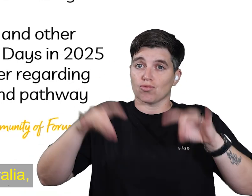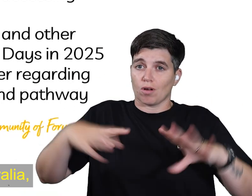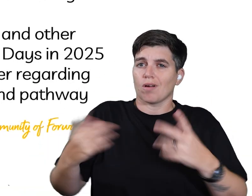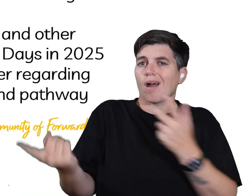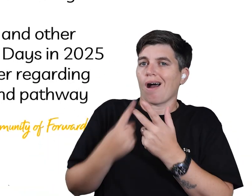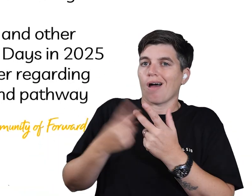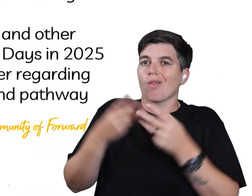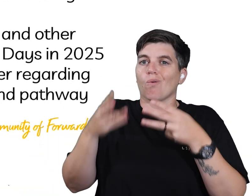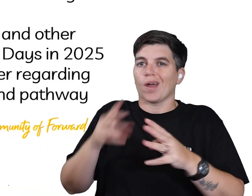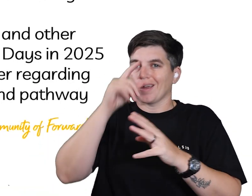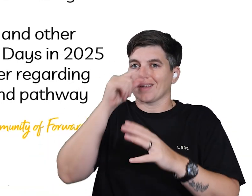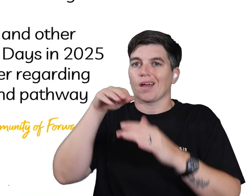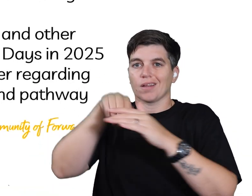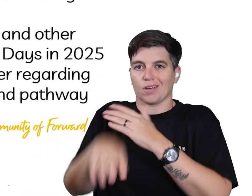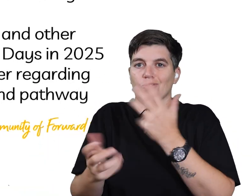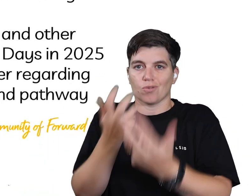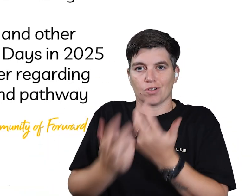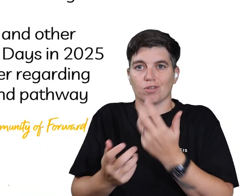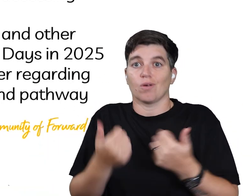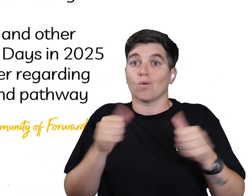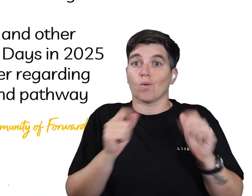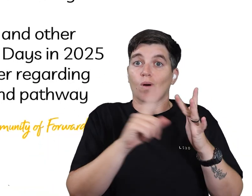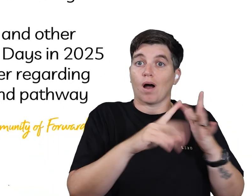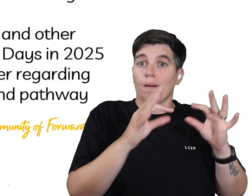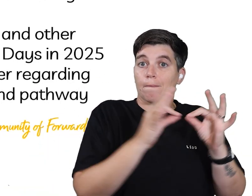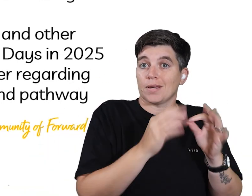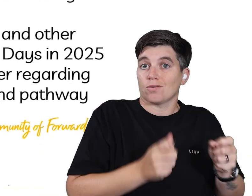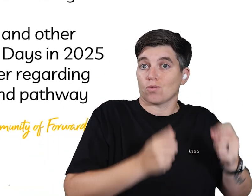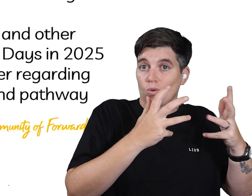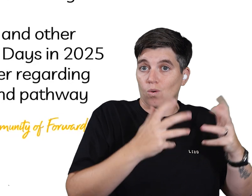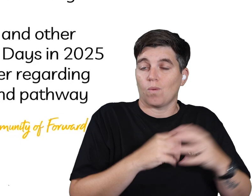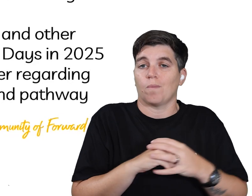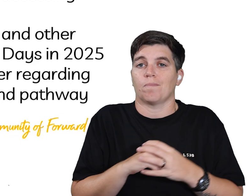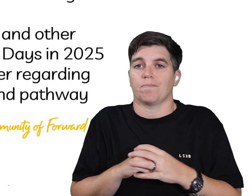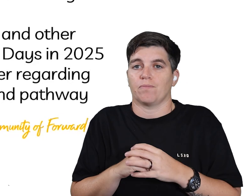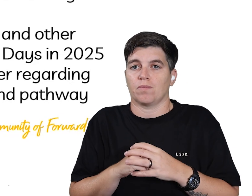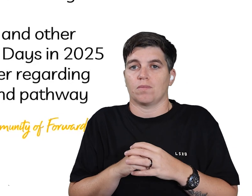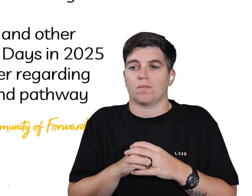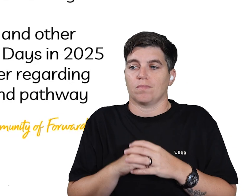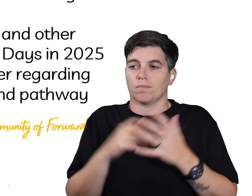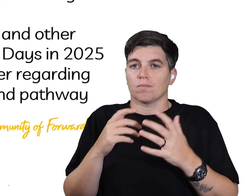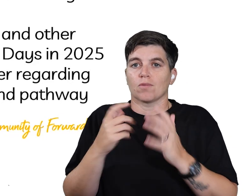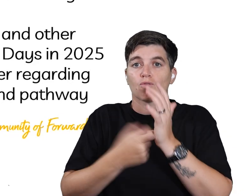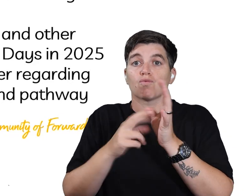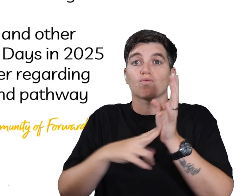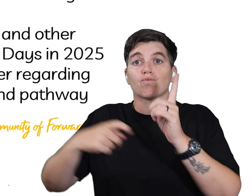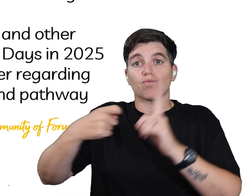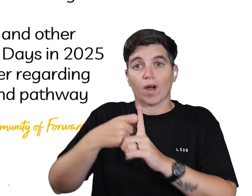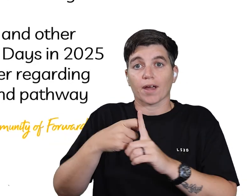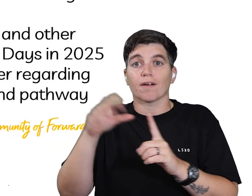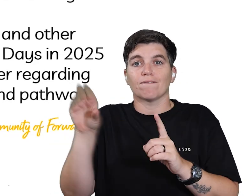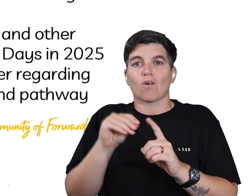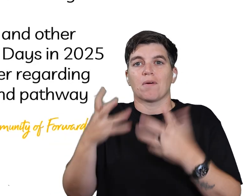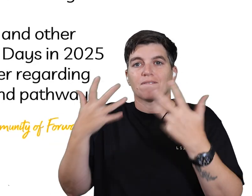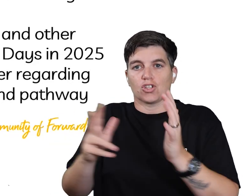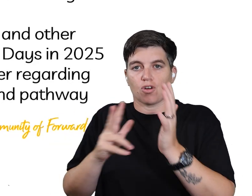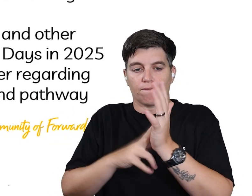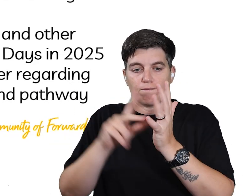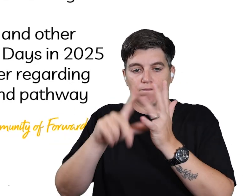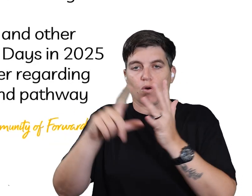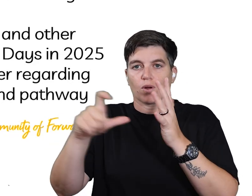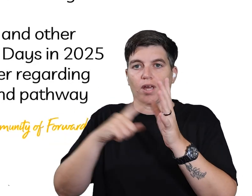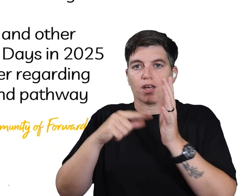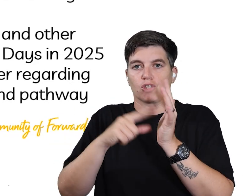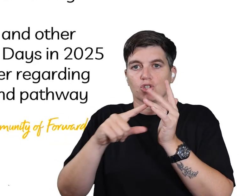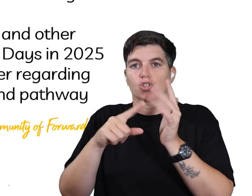Australia, there are other measures that can be used, including IB scores for IB students and ranks that are derived from